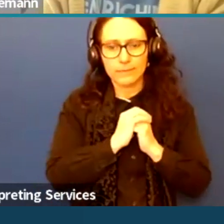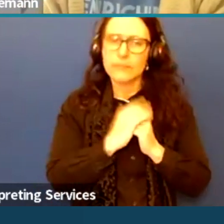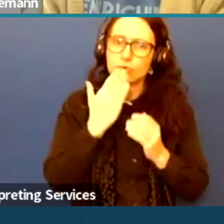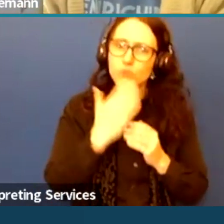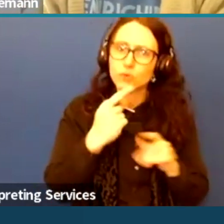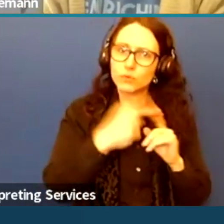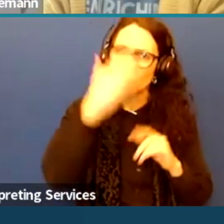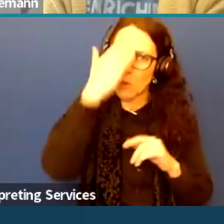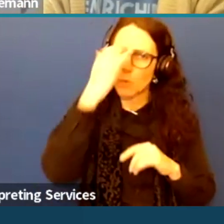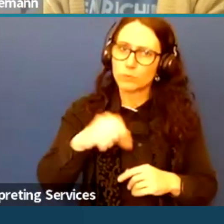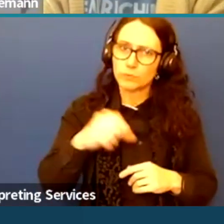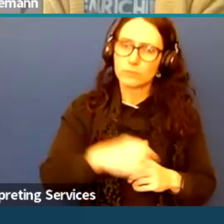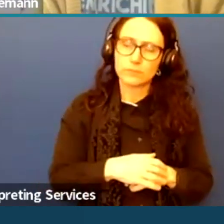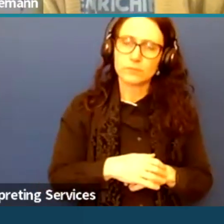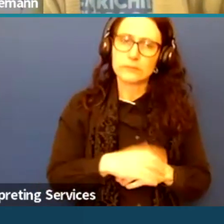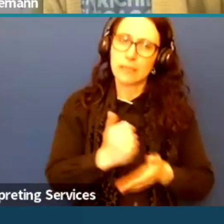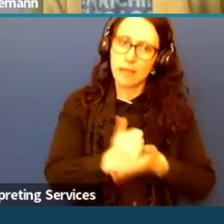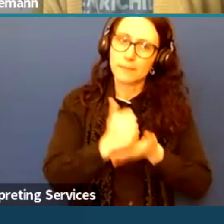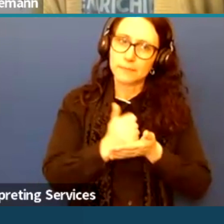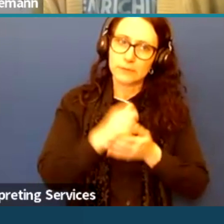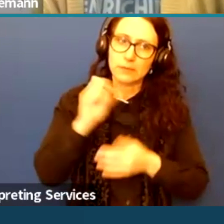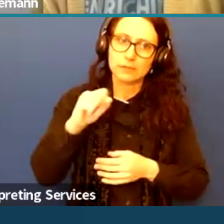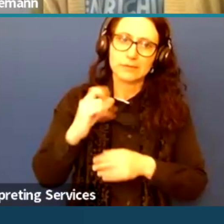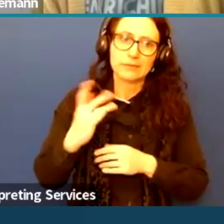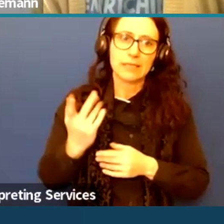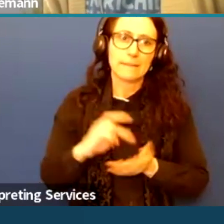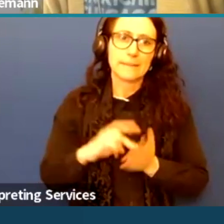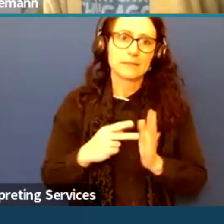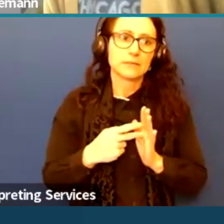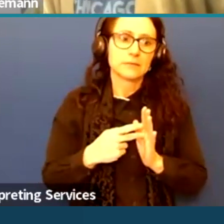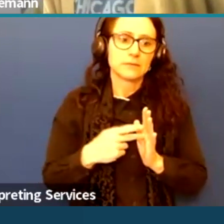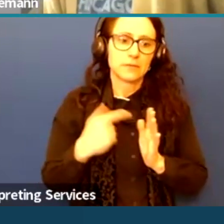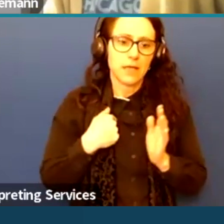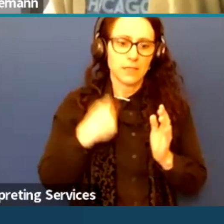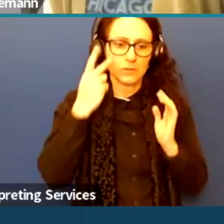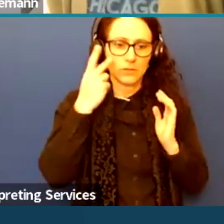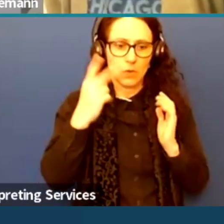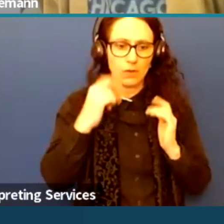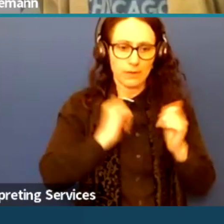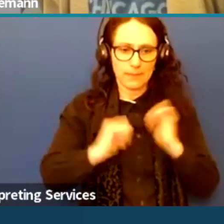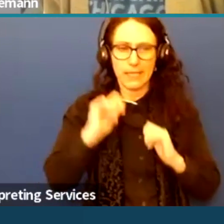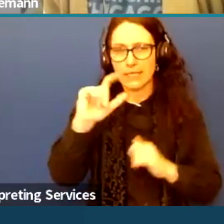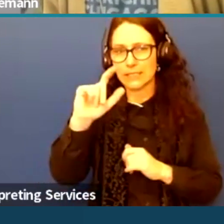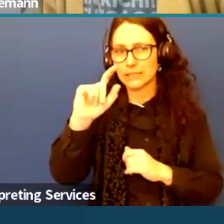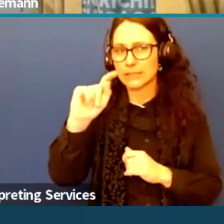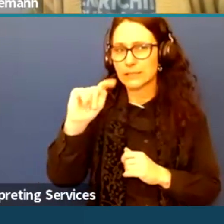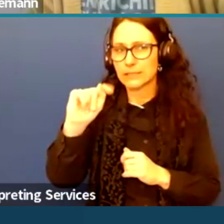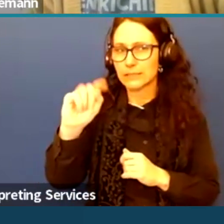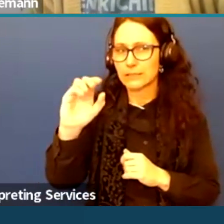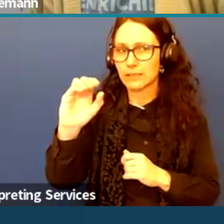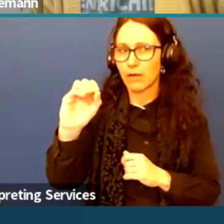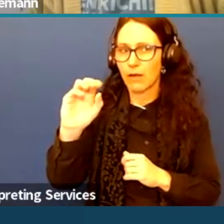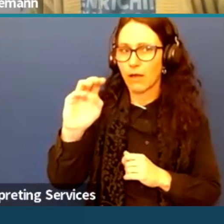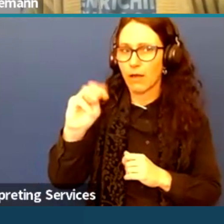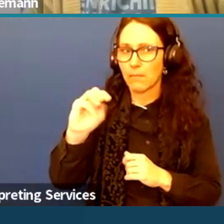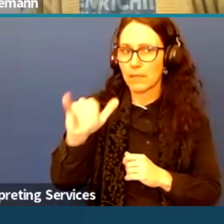know. It's helpful. I mean, I saw the play Tommy, and I was told